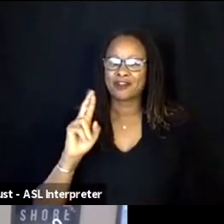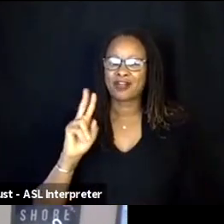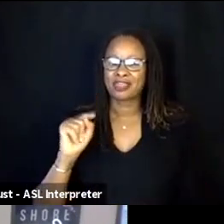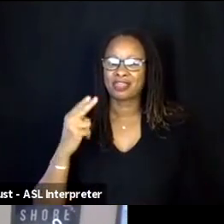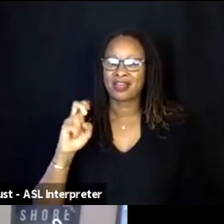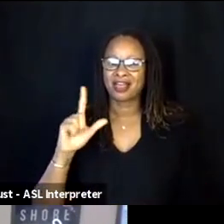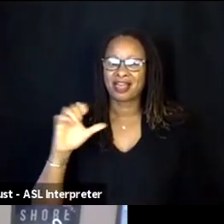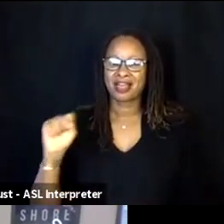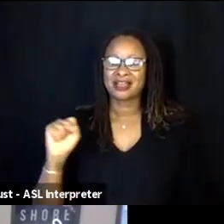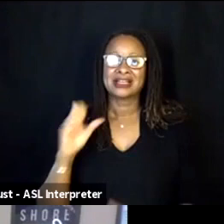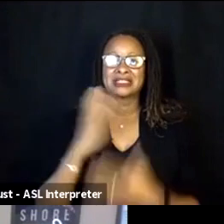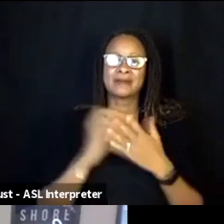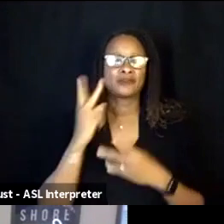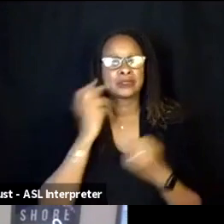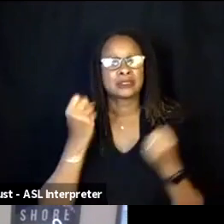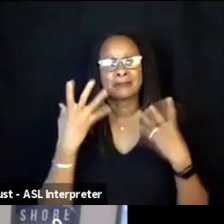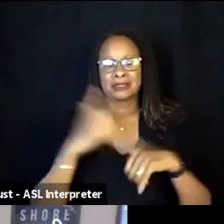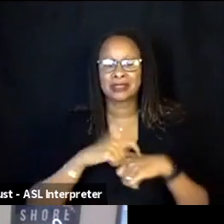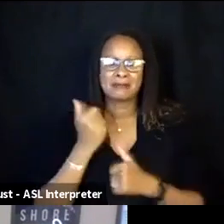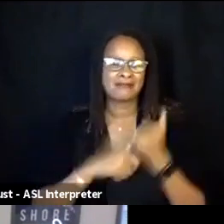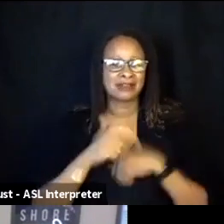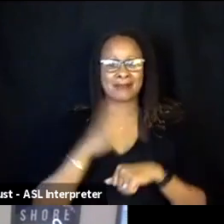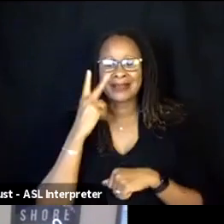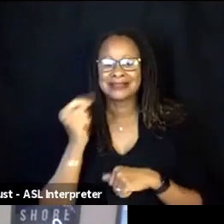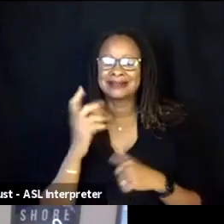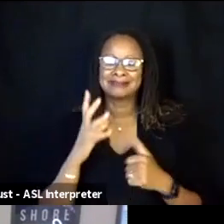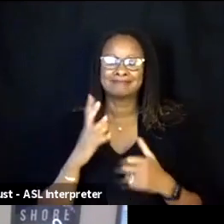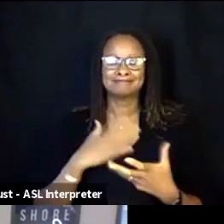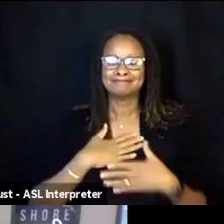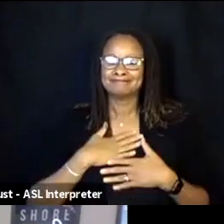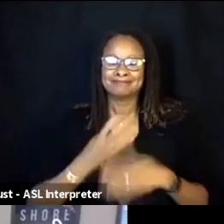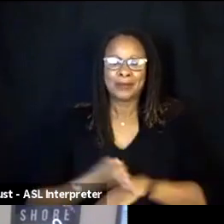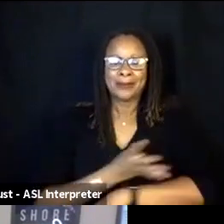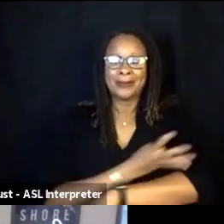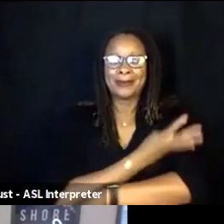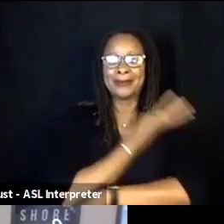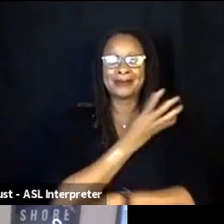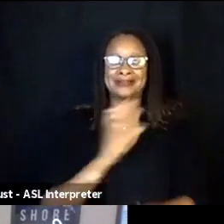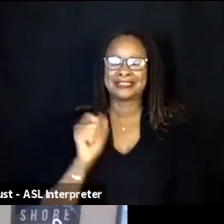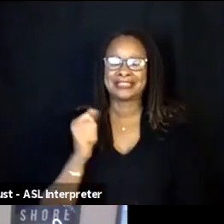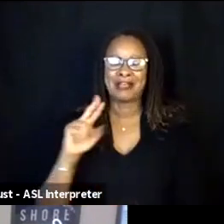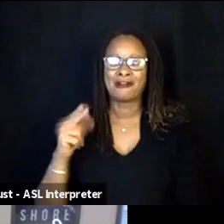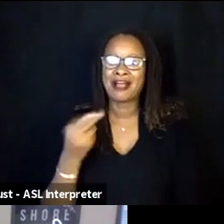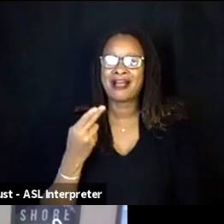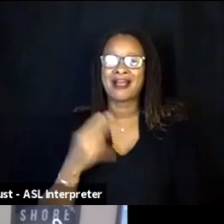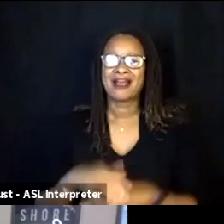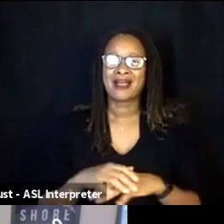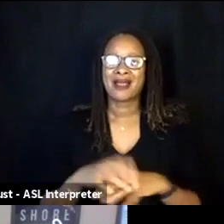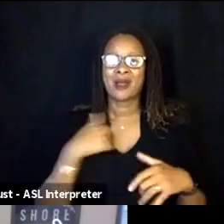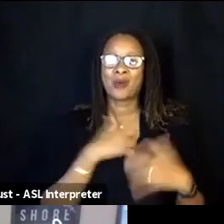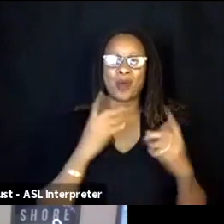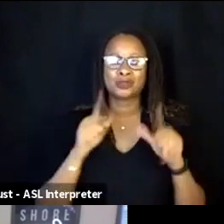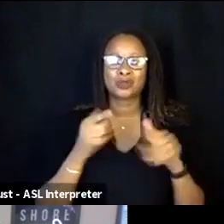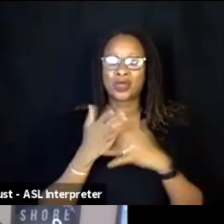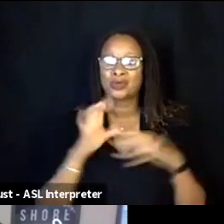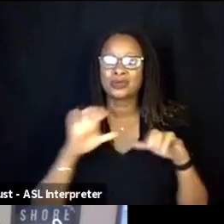it, have seen it multiple times. Every time I see it, I get these chills, Sarah. I want to go through and do